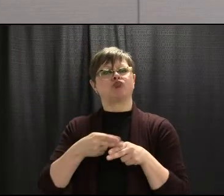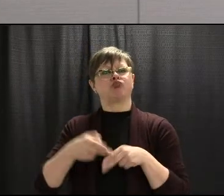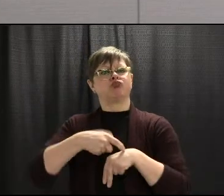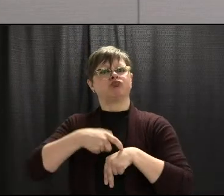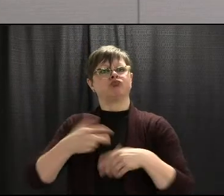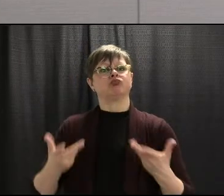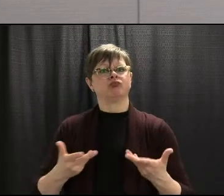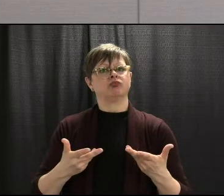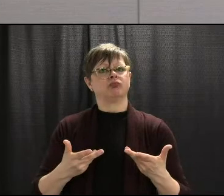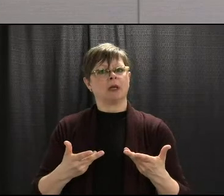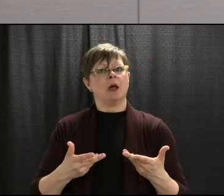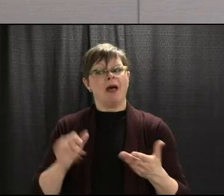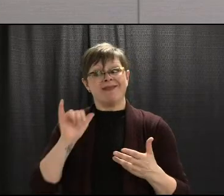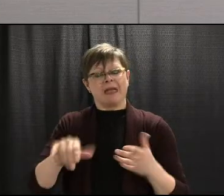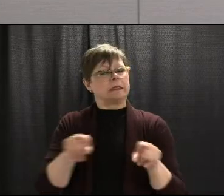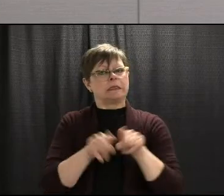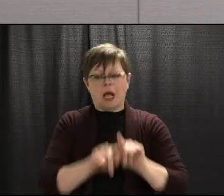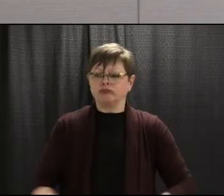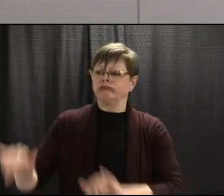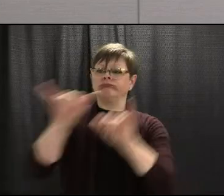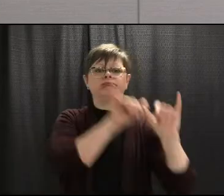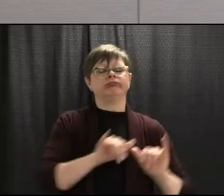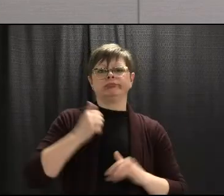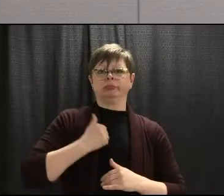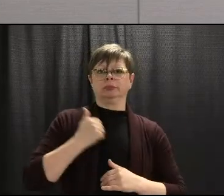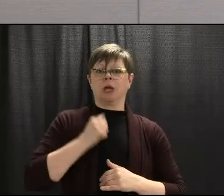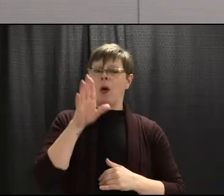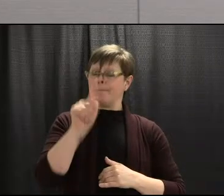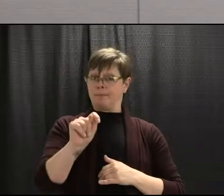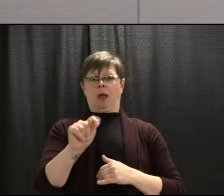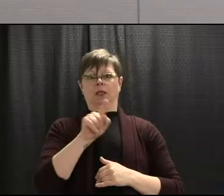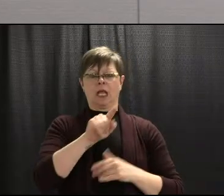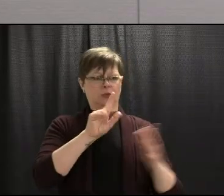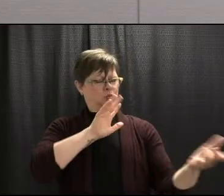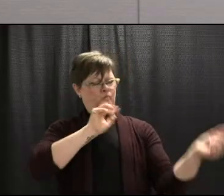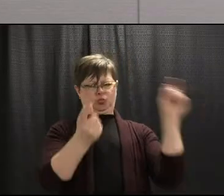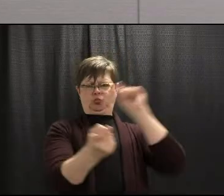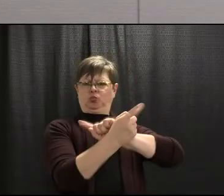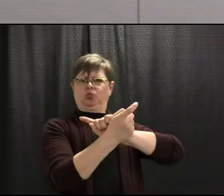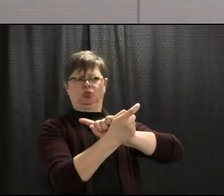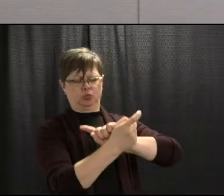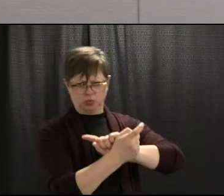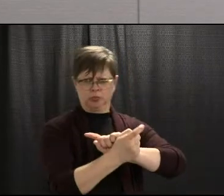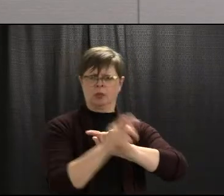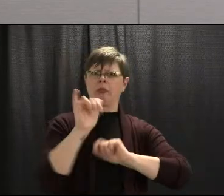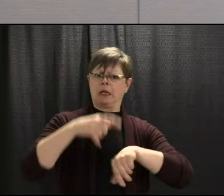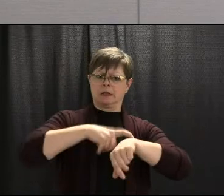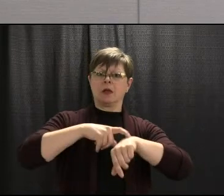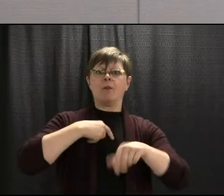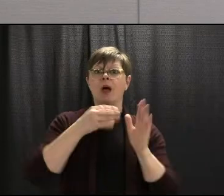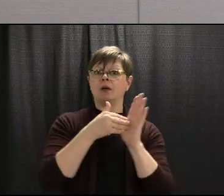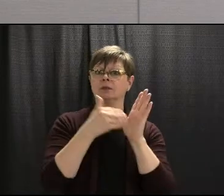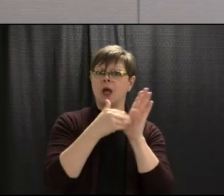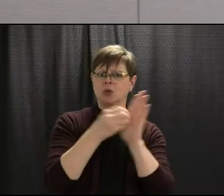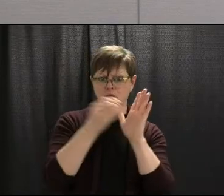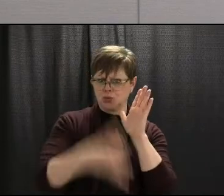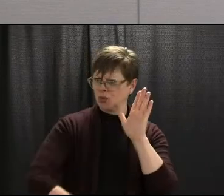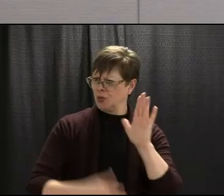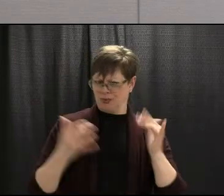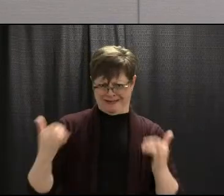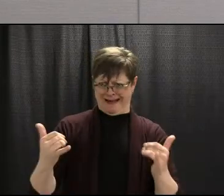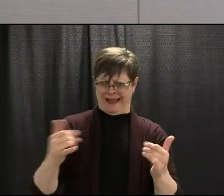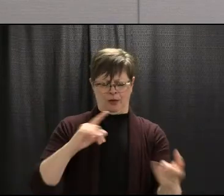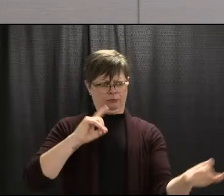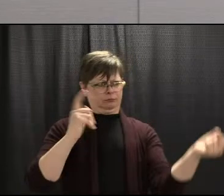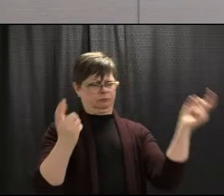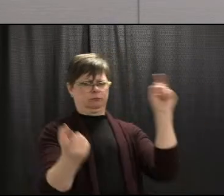across every province, but it is a huge market shift. It's a huge shift in the market dynamics of that employment